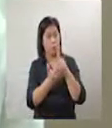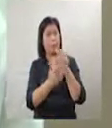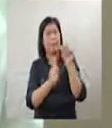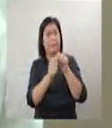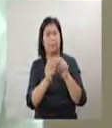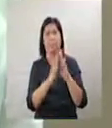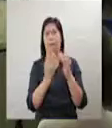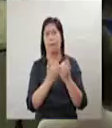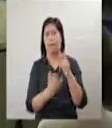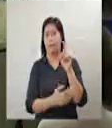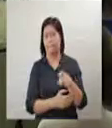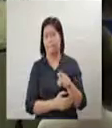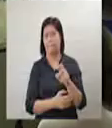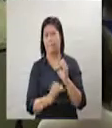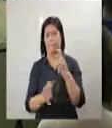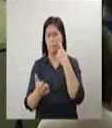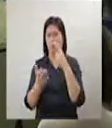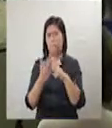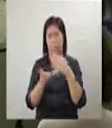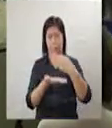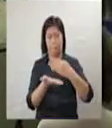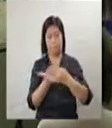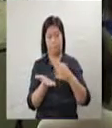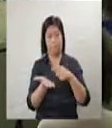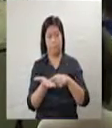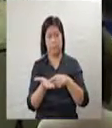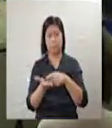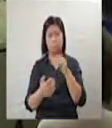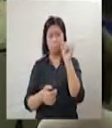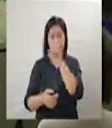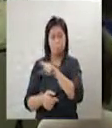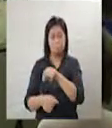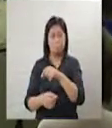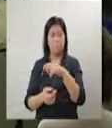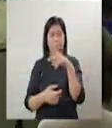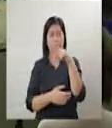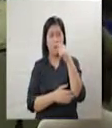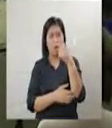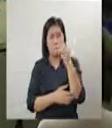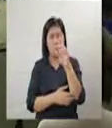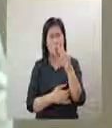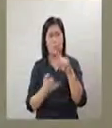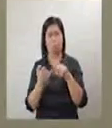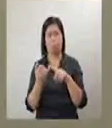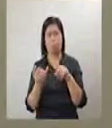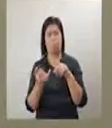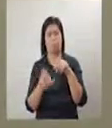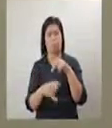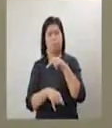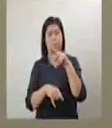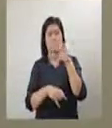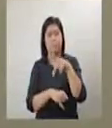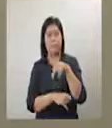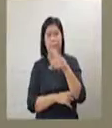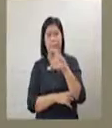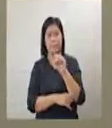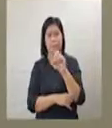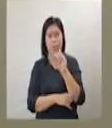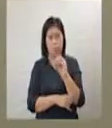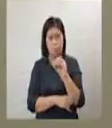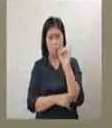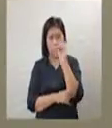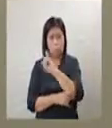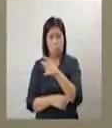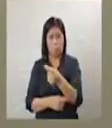discretionary funds of PAGCOR, discretionary funds of Philippine Charity Sweepstakes, if that is spent well, we can certainly afford for